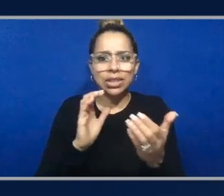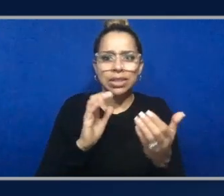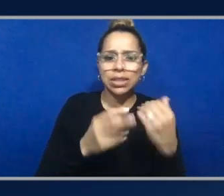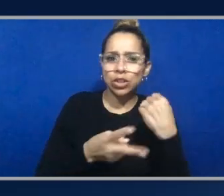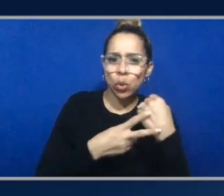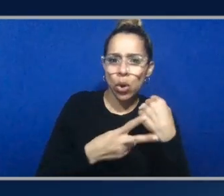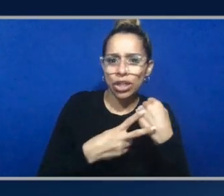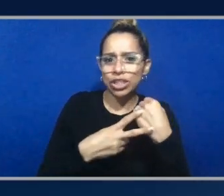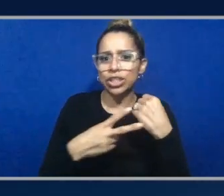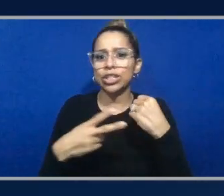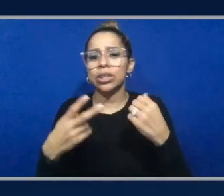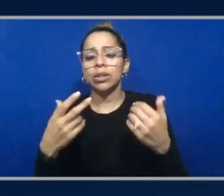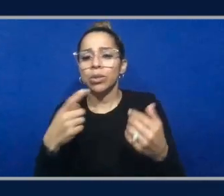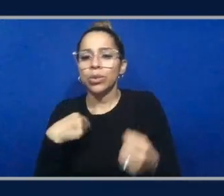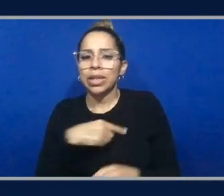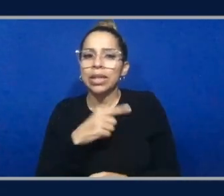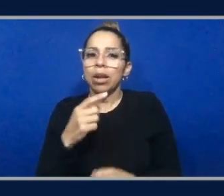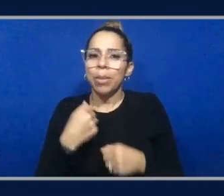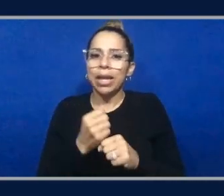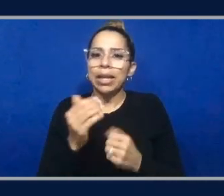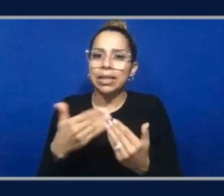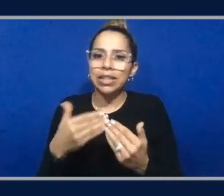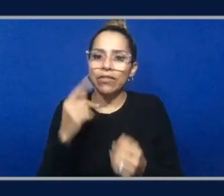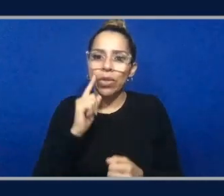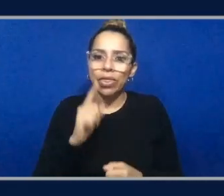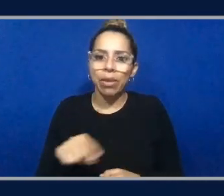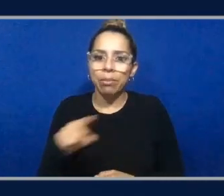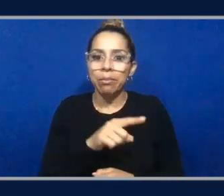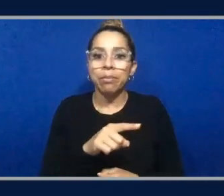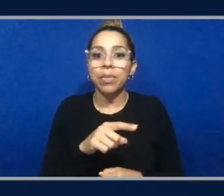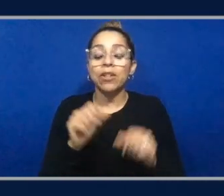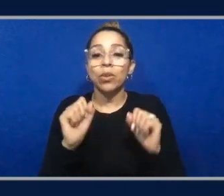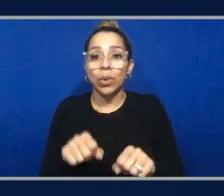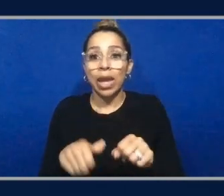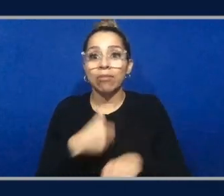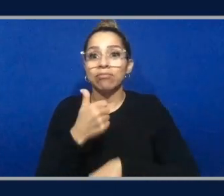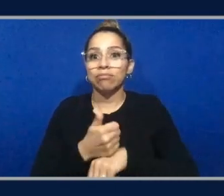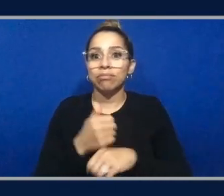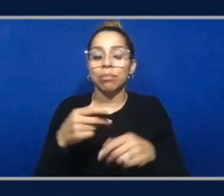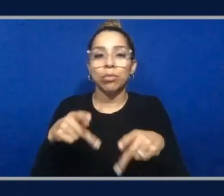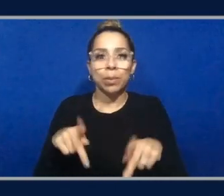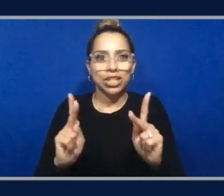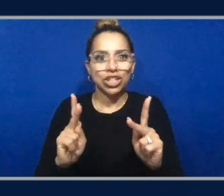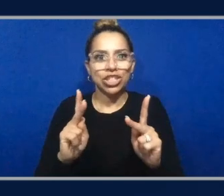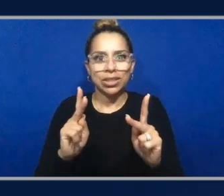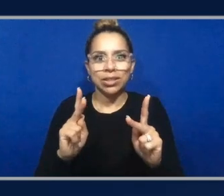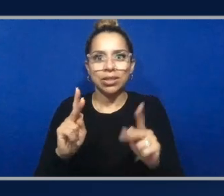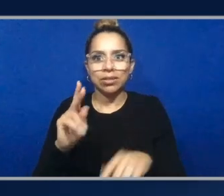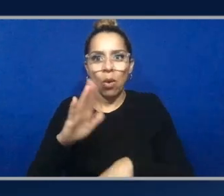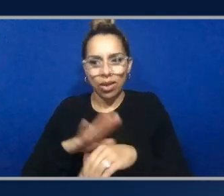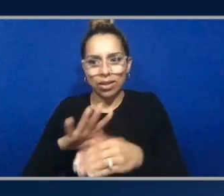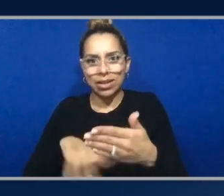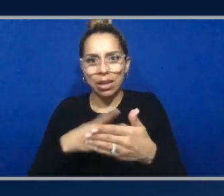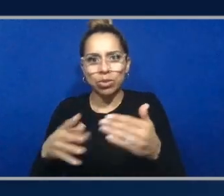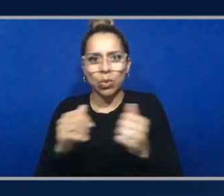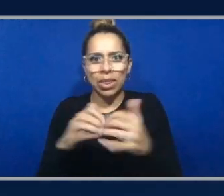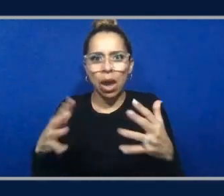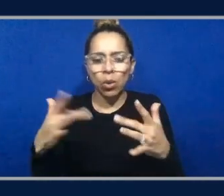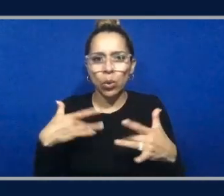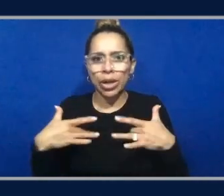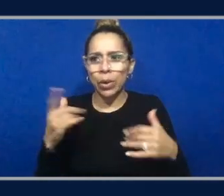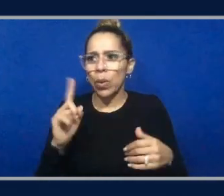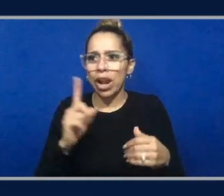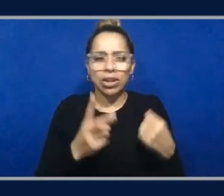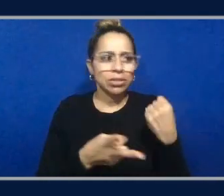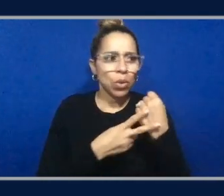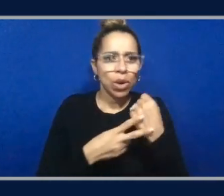just remember like what your tables and give fine permissions on the tables without worrying about how those are stored and what where in which prefix and wherever